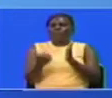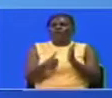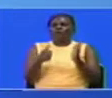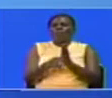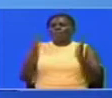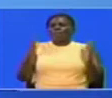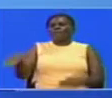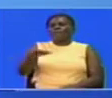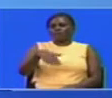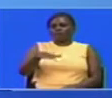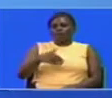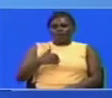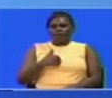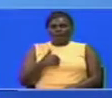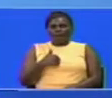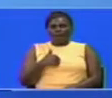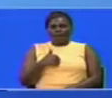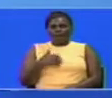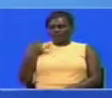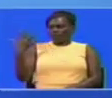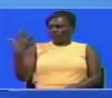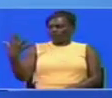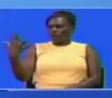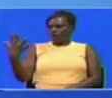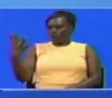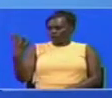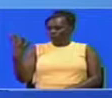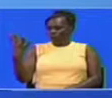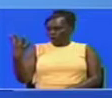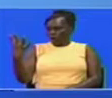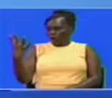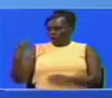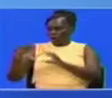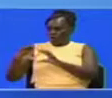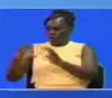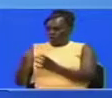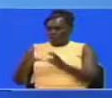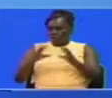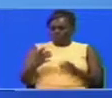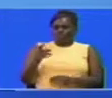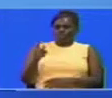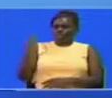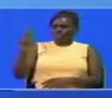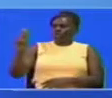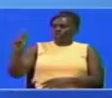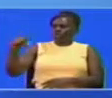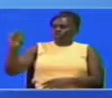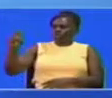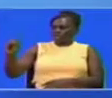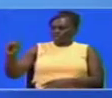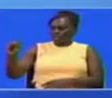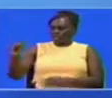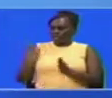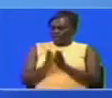everywhere. We have almost the four communities. We have the Marakwet, where my brother comes from. We have the Tuken. We have the